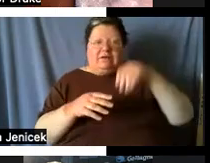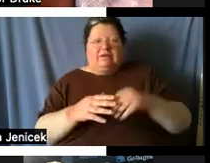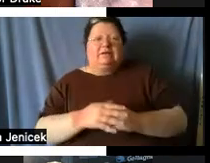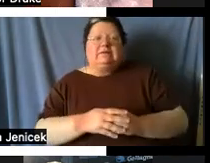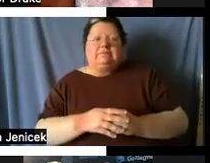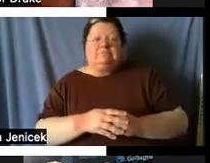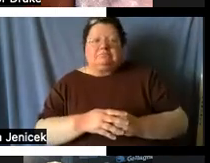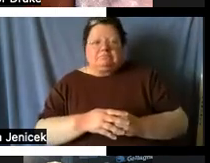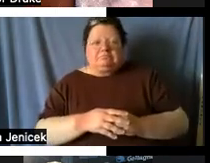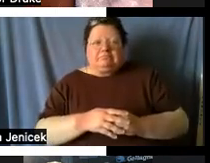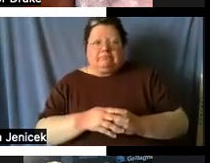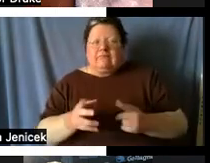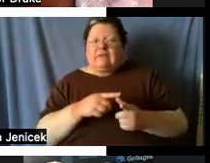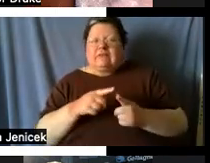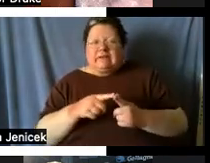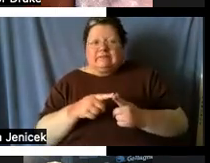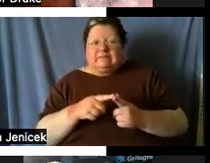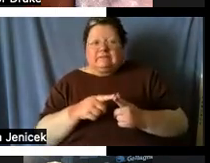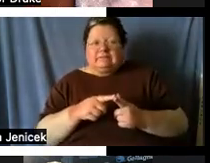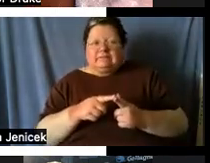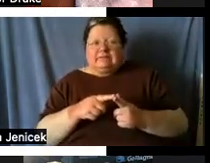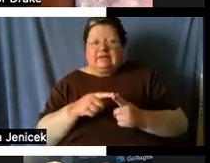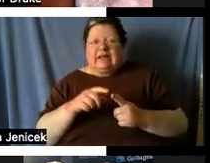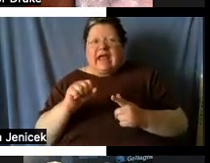All right, then Afghanistan.